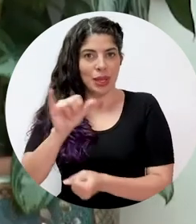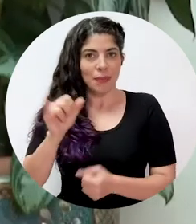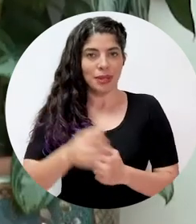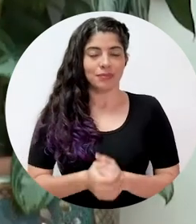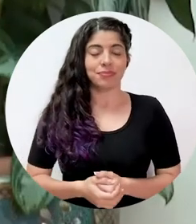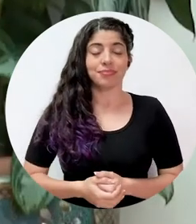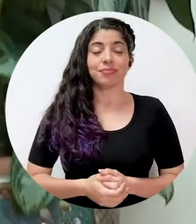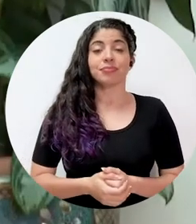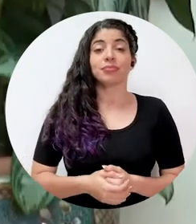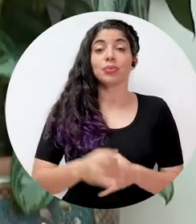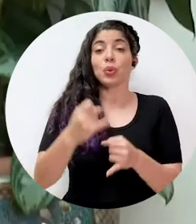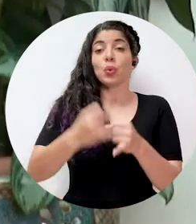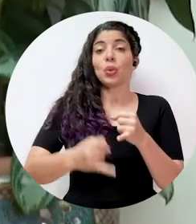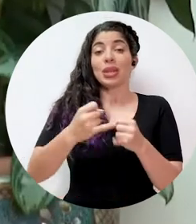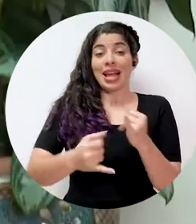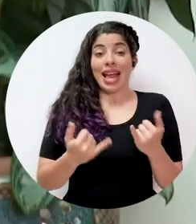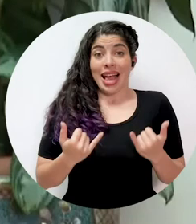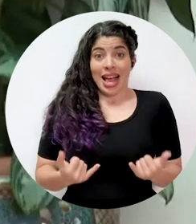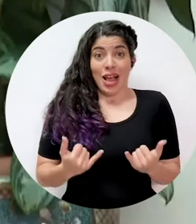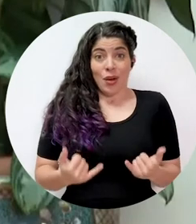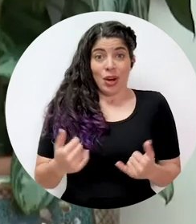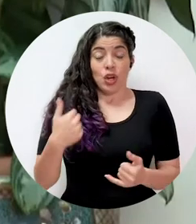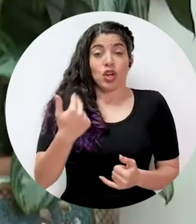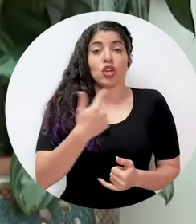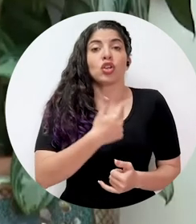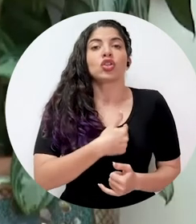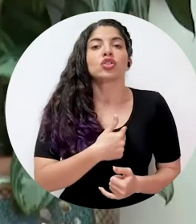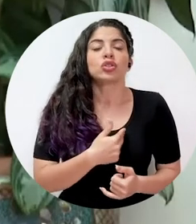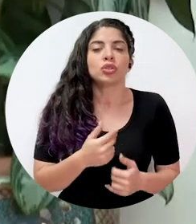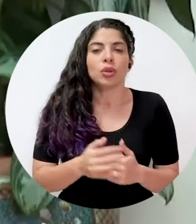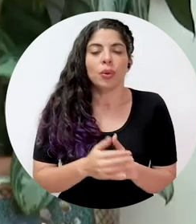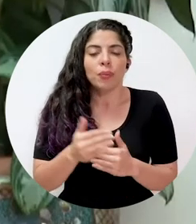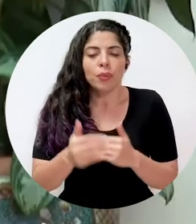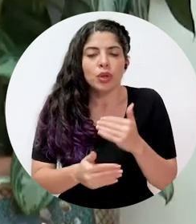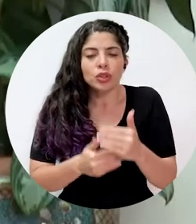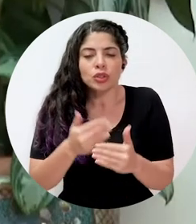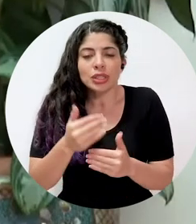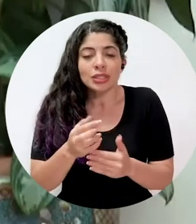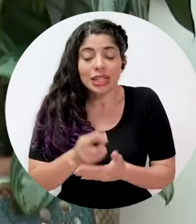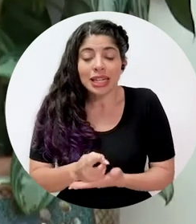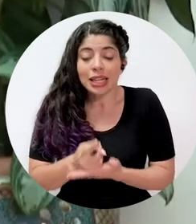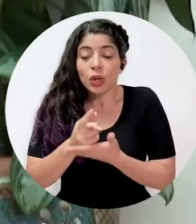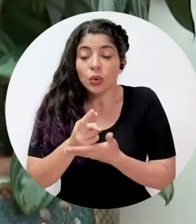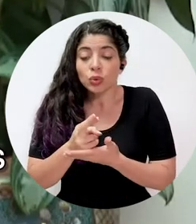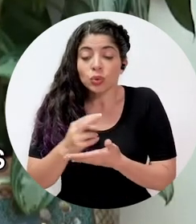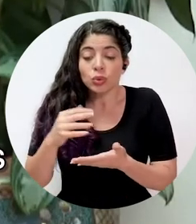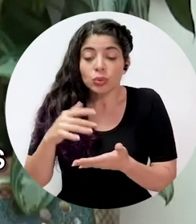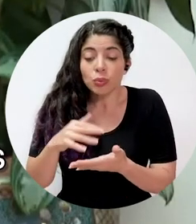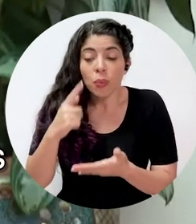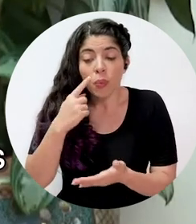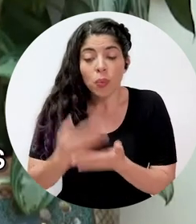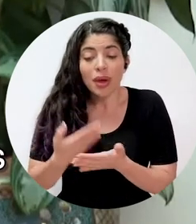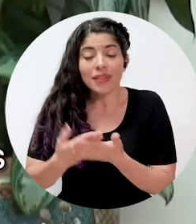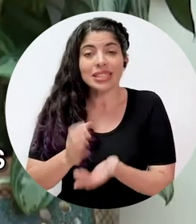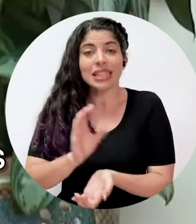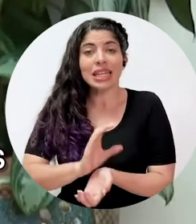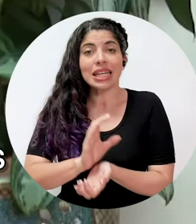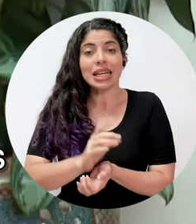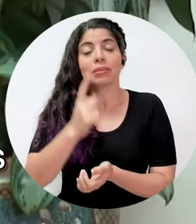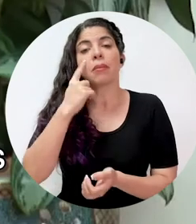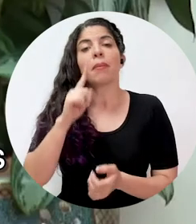Rica. Finally, currently we are undergoing the research and the clinical